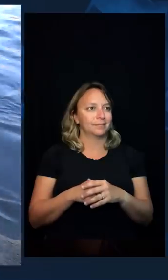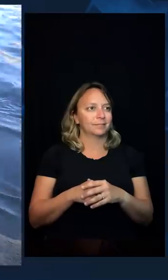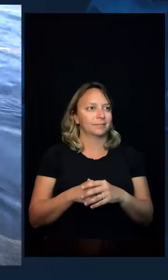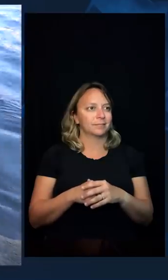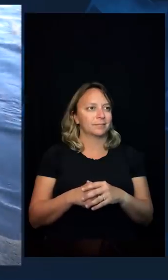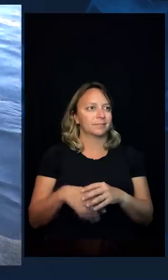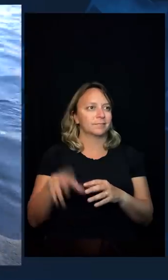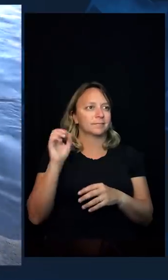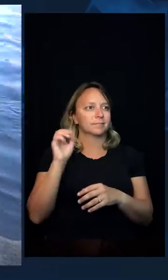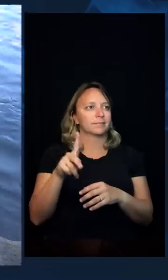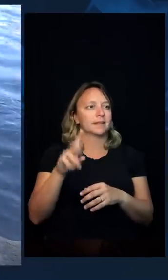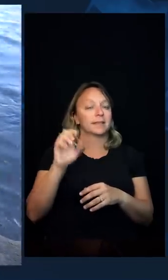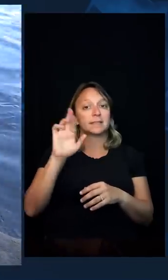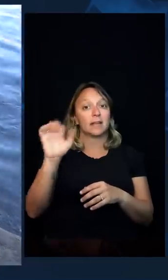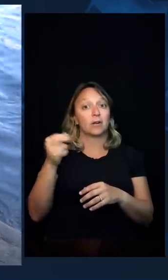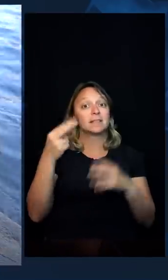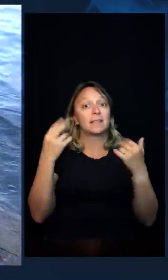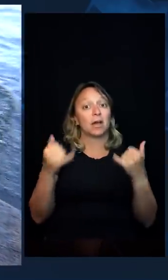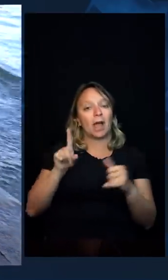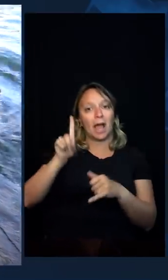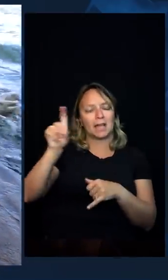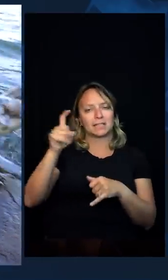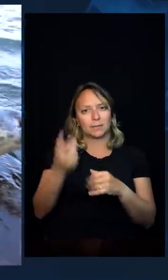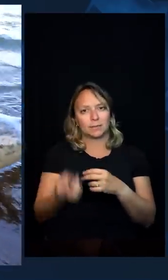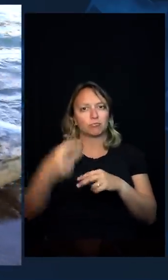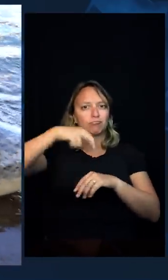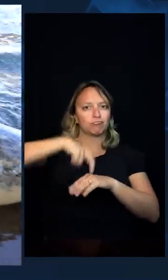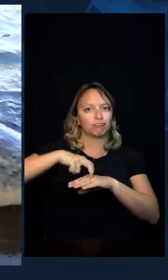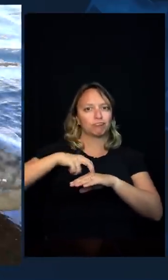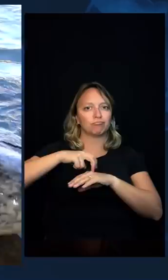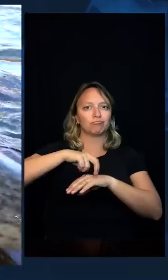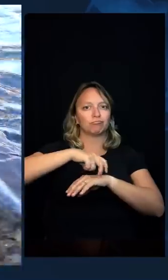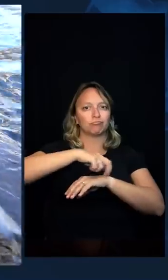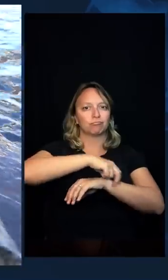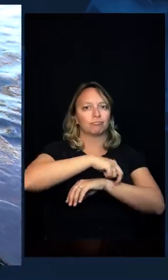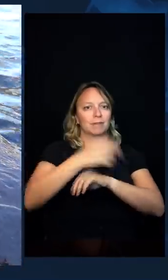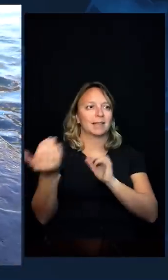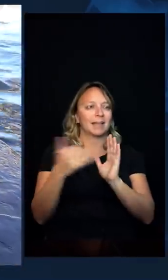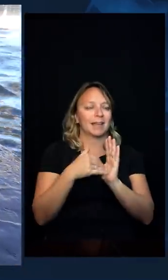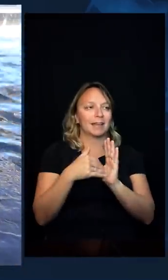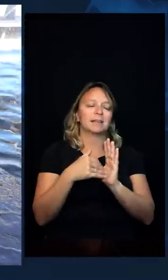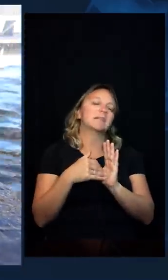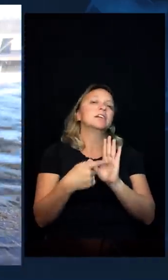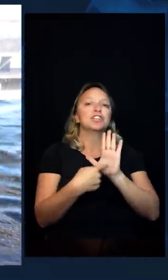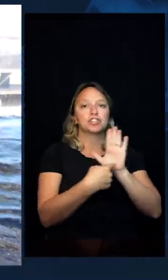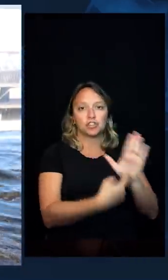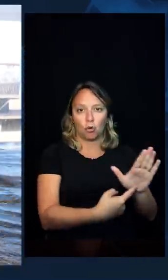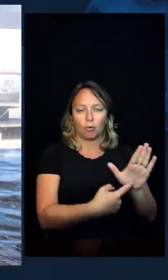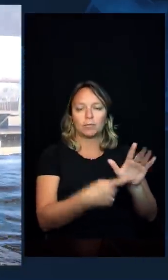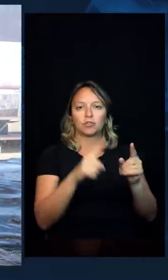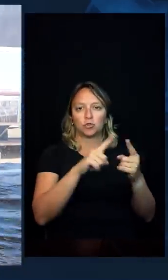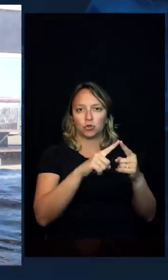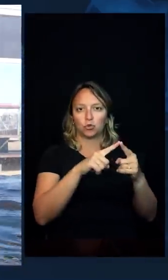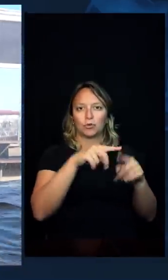Water. All right, Sarah's now asking Barney to move up on deck. Here he comes. She's targeting him onto the scale.